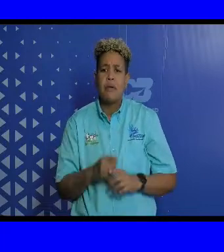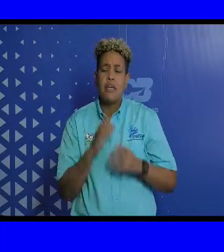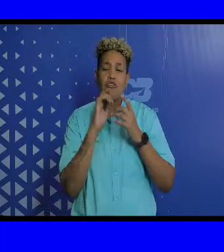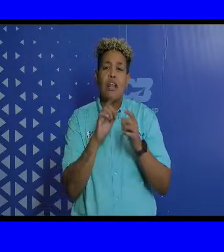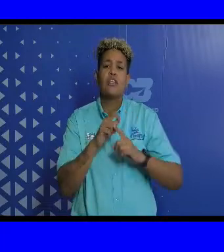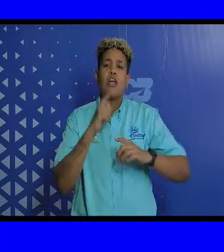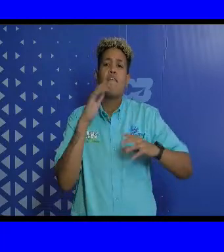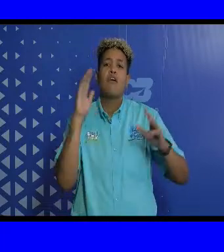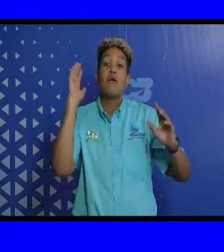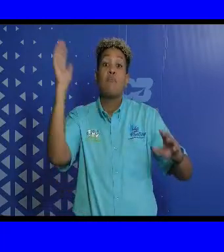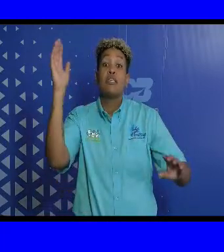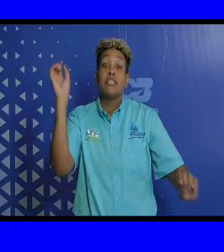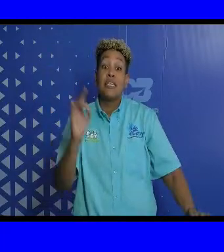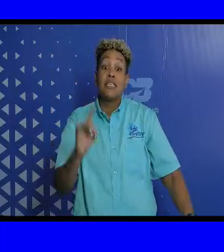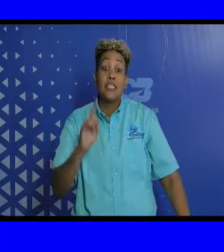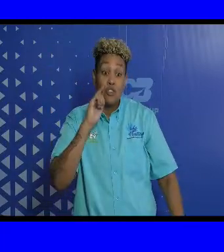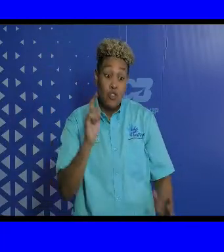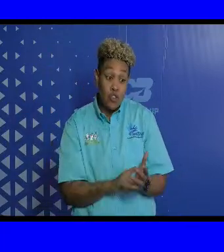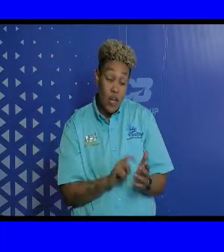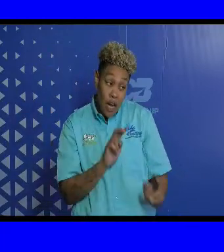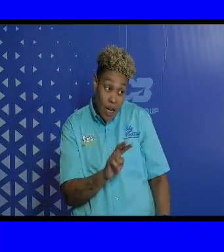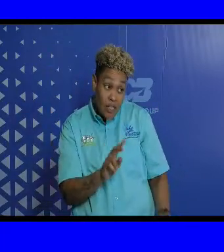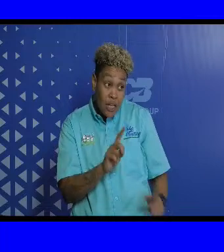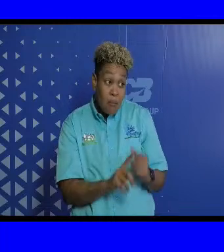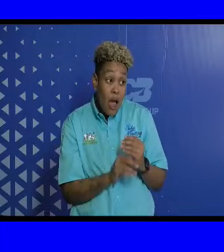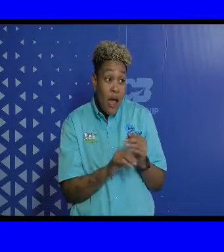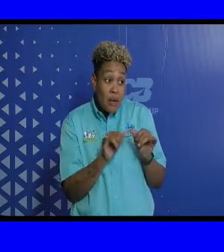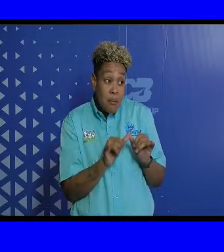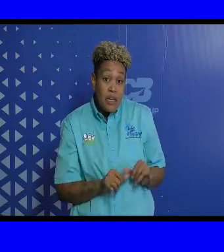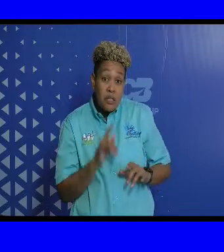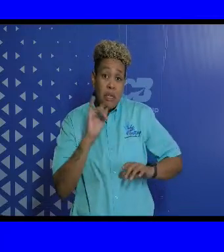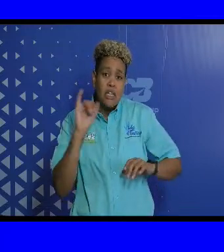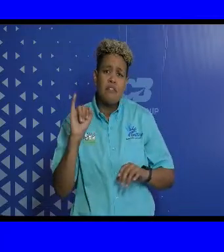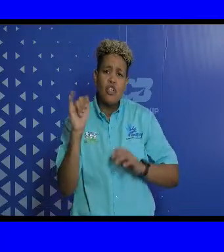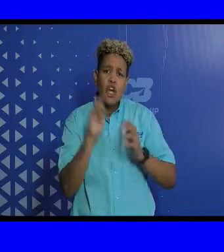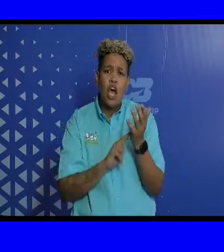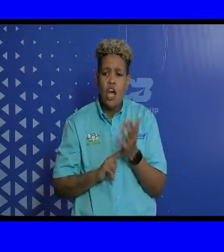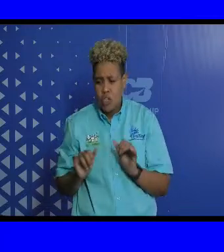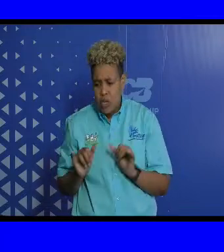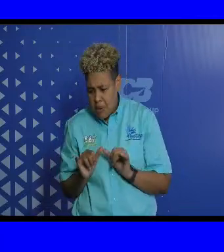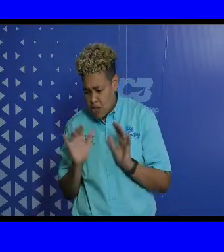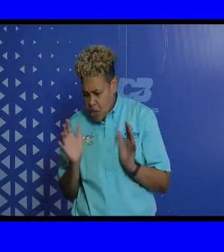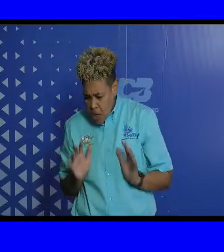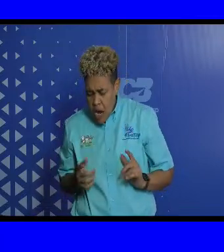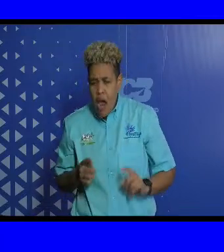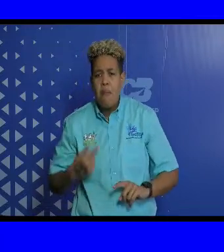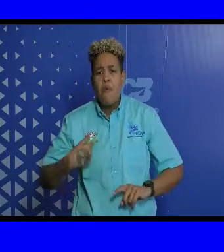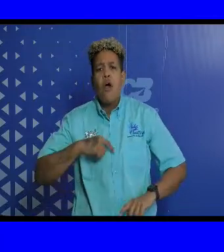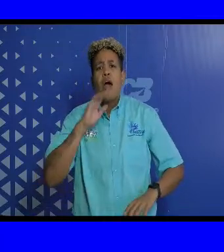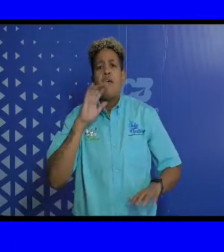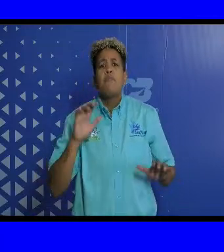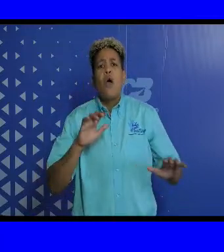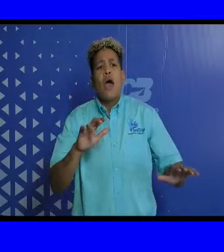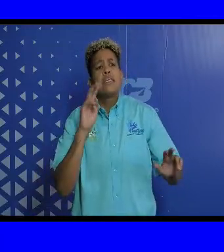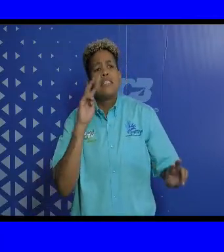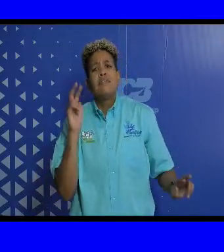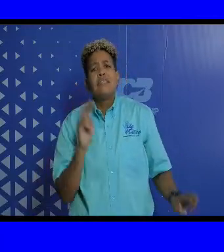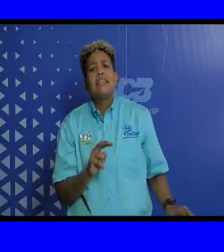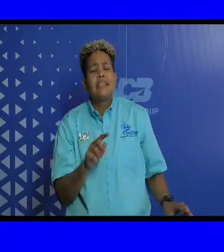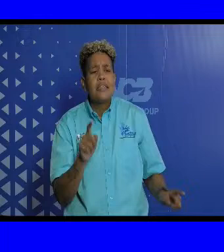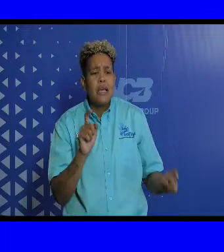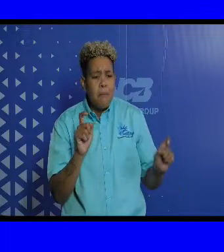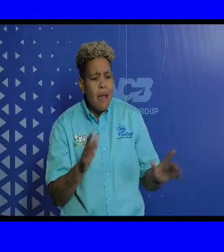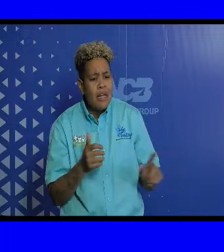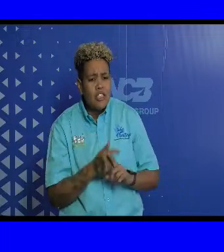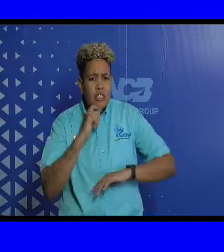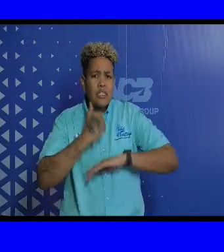of presentation, recognition, and measurement of insurance contracts. We're proactively